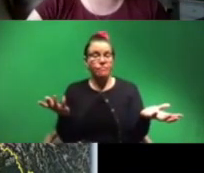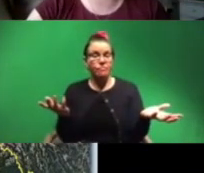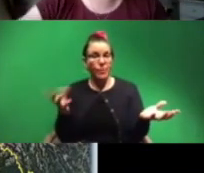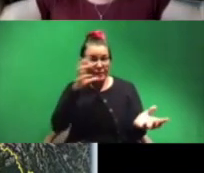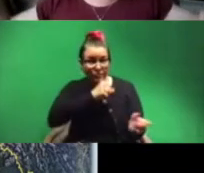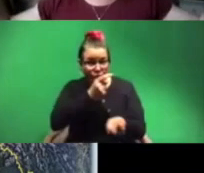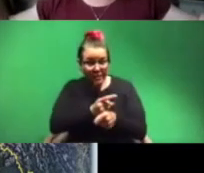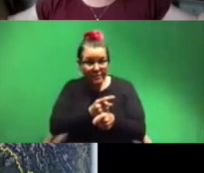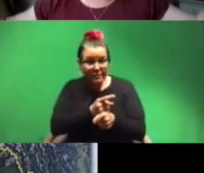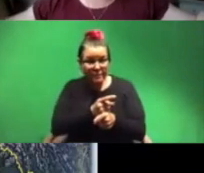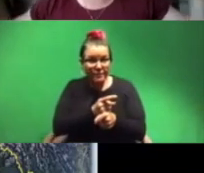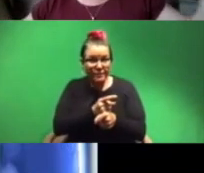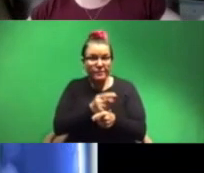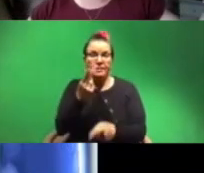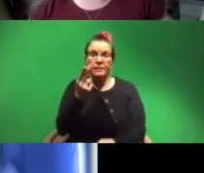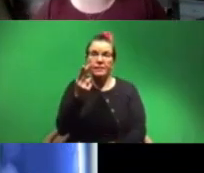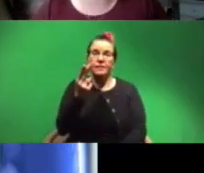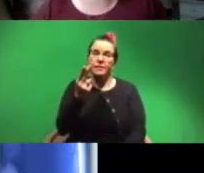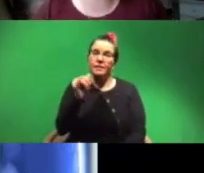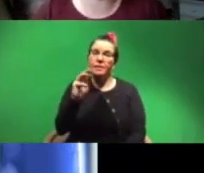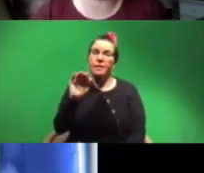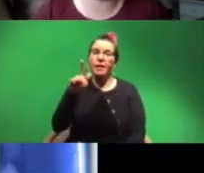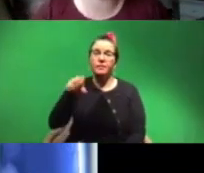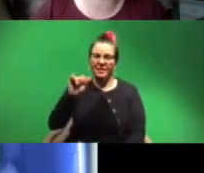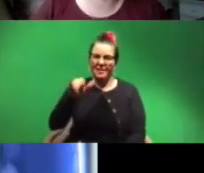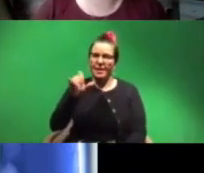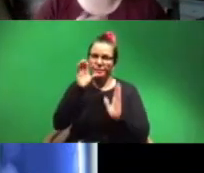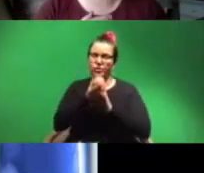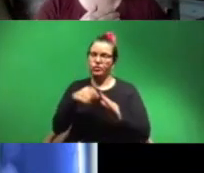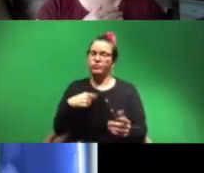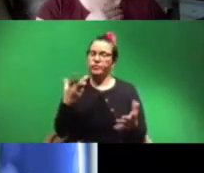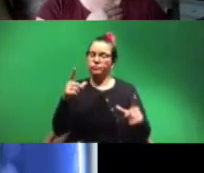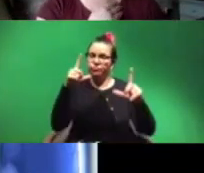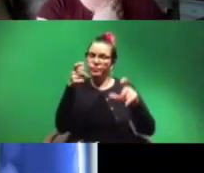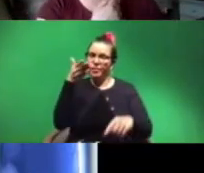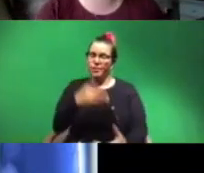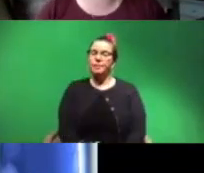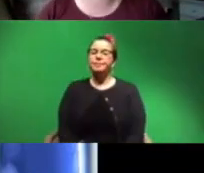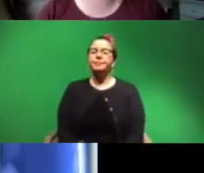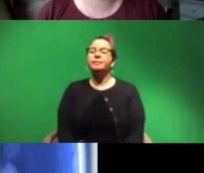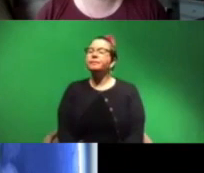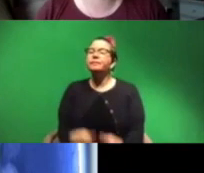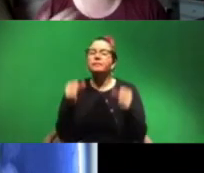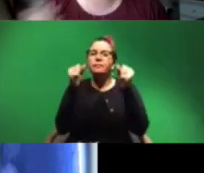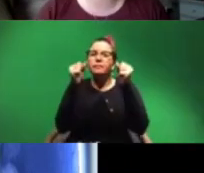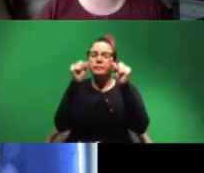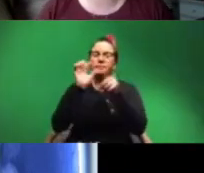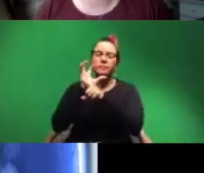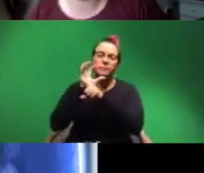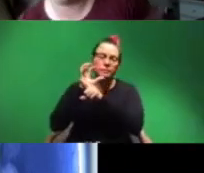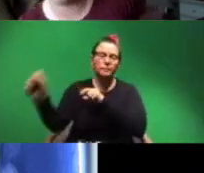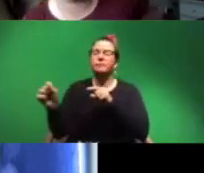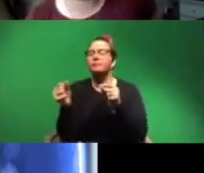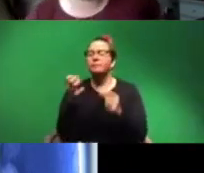right, the Himalayas. That was a photo that I took in the Himalayas. This most fantabulous, one